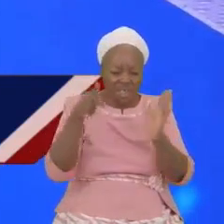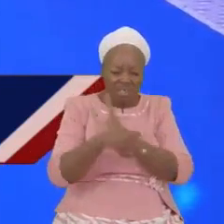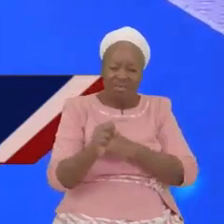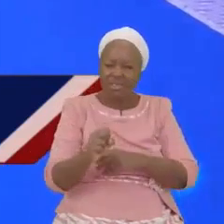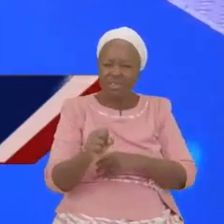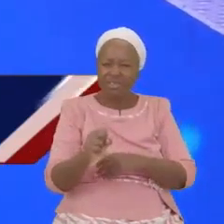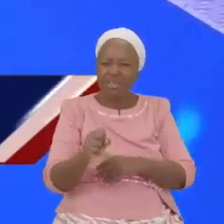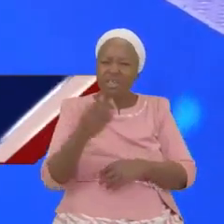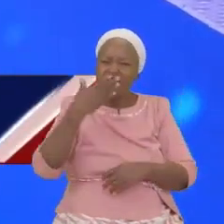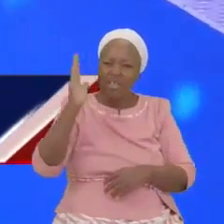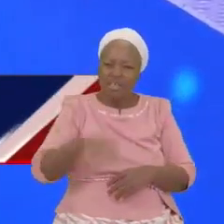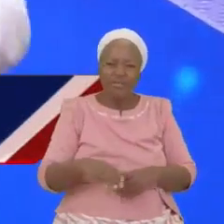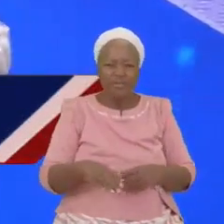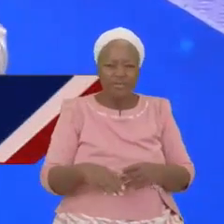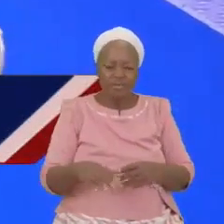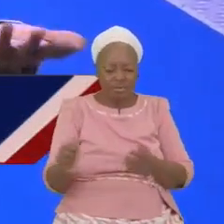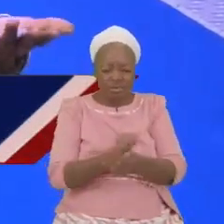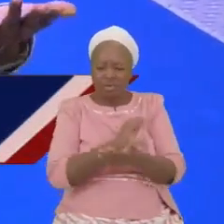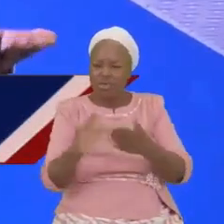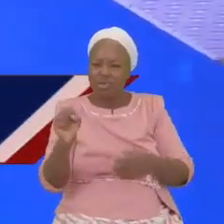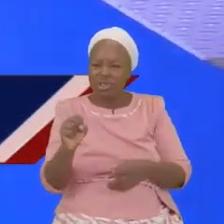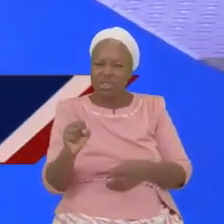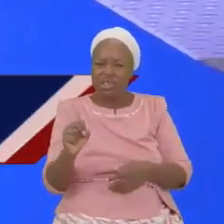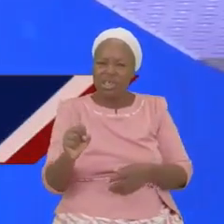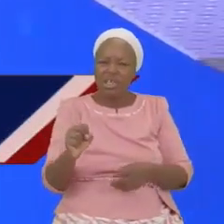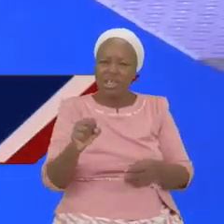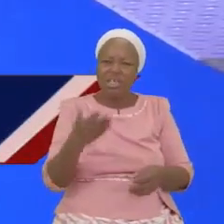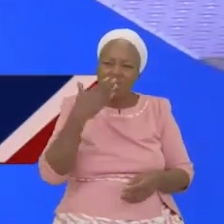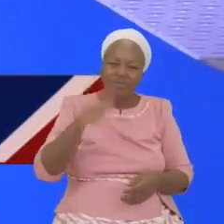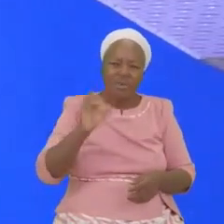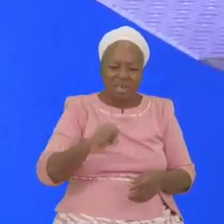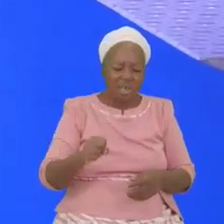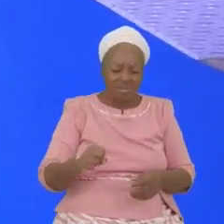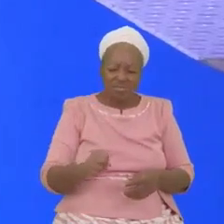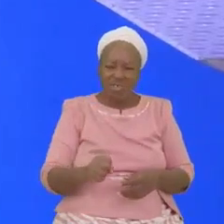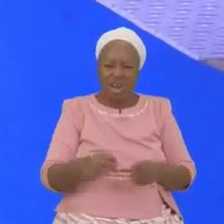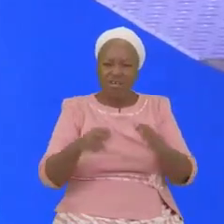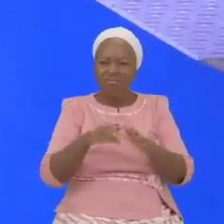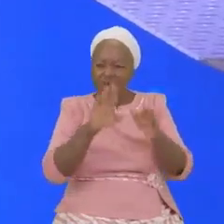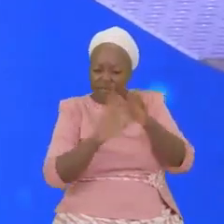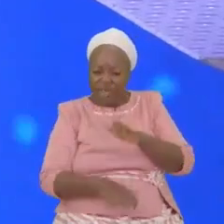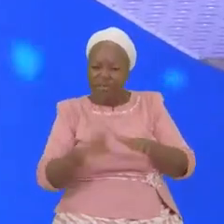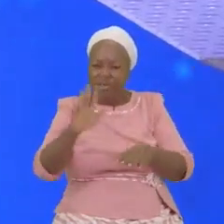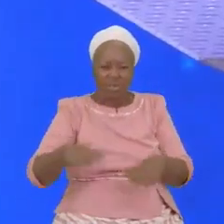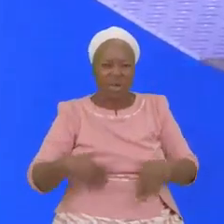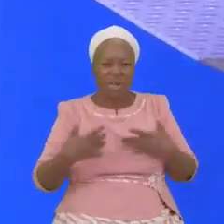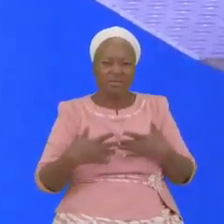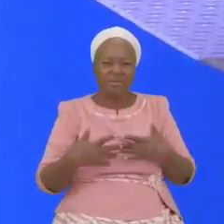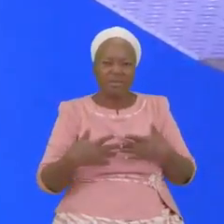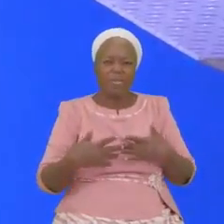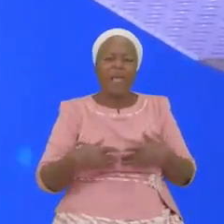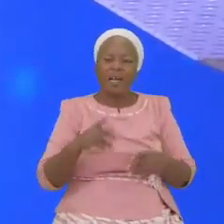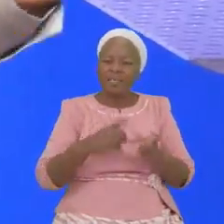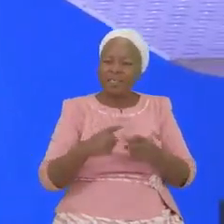Evil destroys. Evil can cut short one's life. Evil can bring